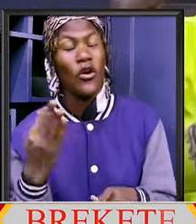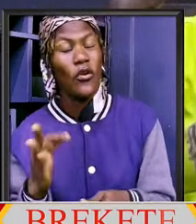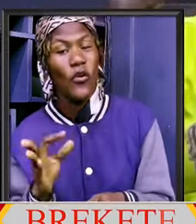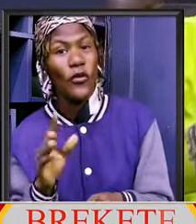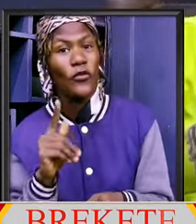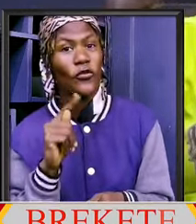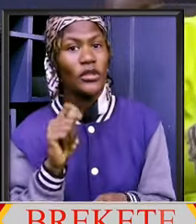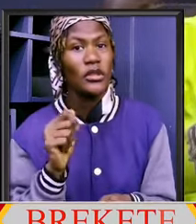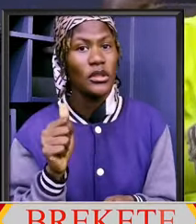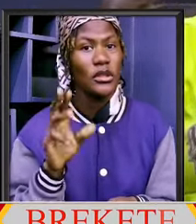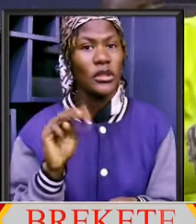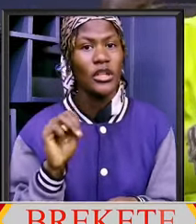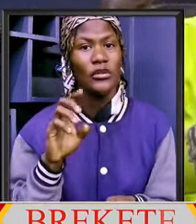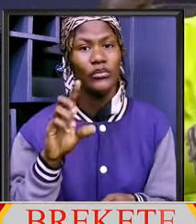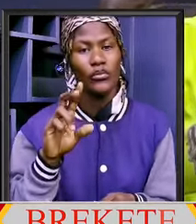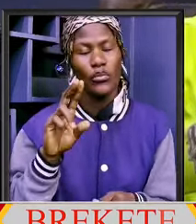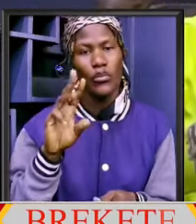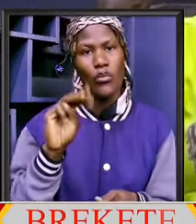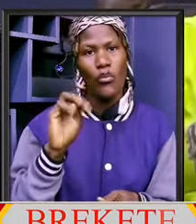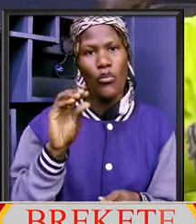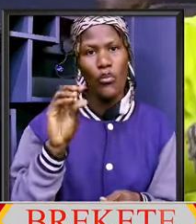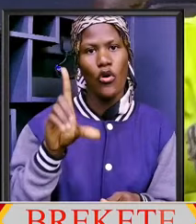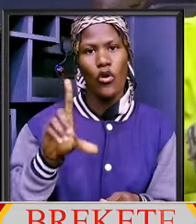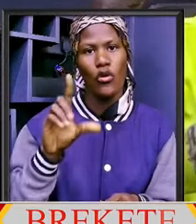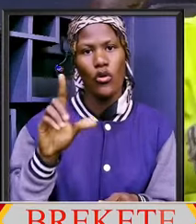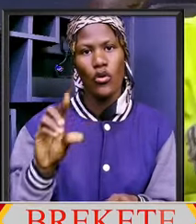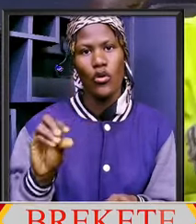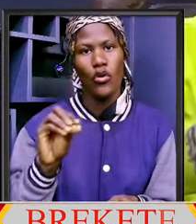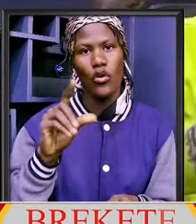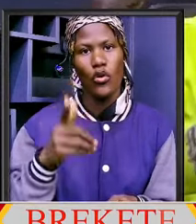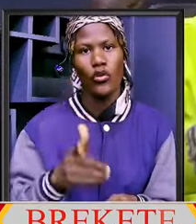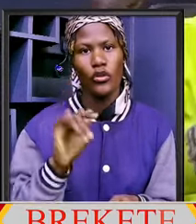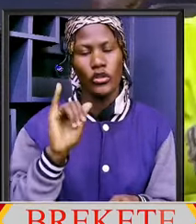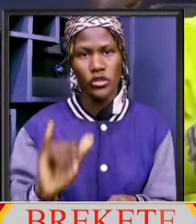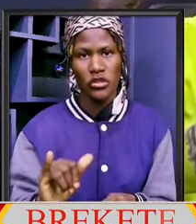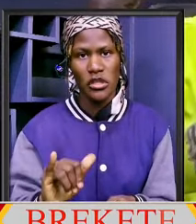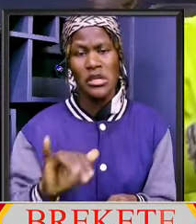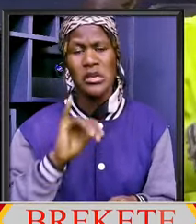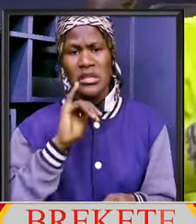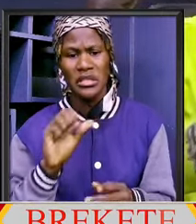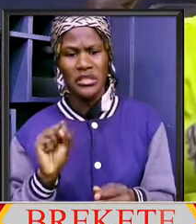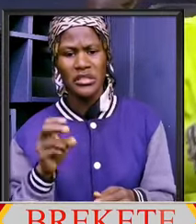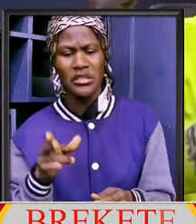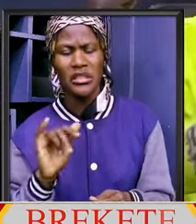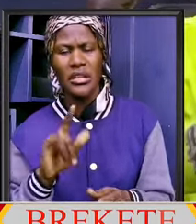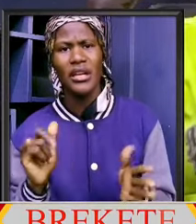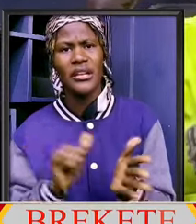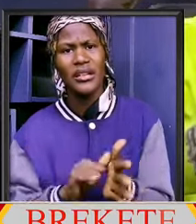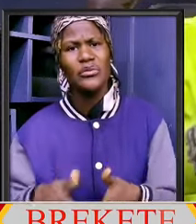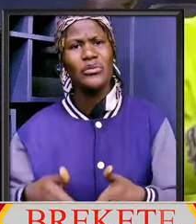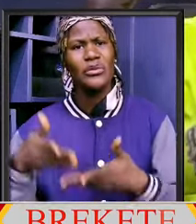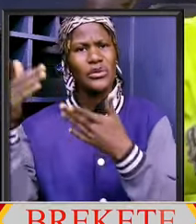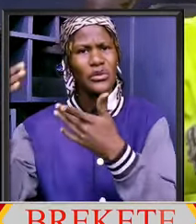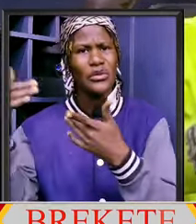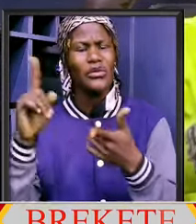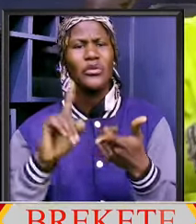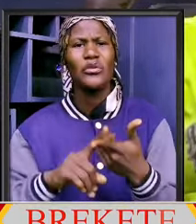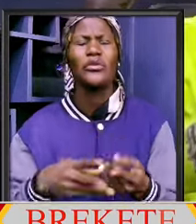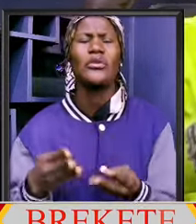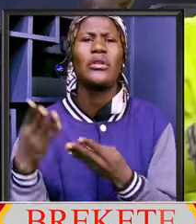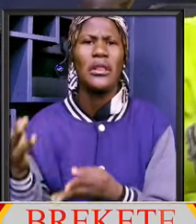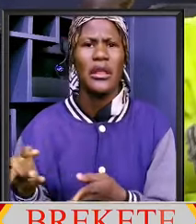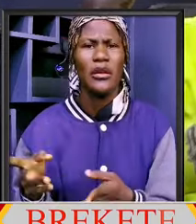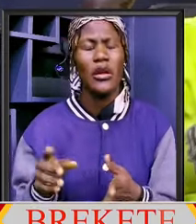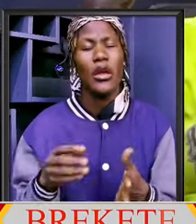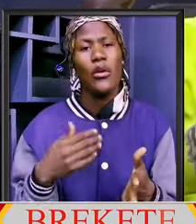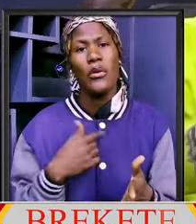ophthalmologist, and the rest, na there they suppose refer. Na she can suppose refer to them. Now we get National Ear